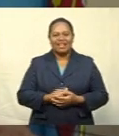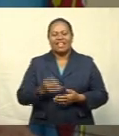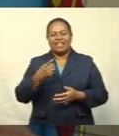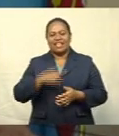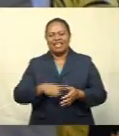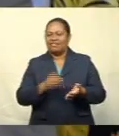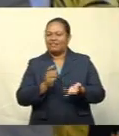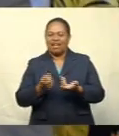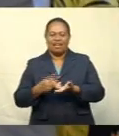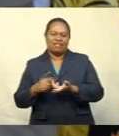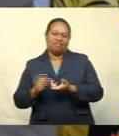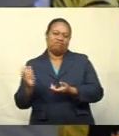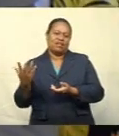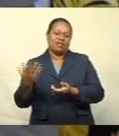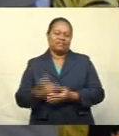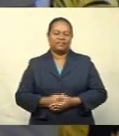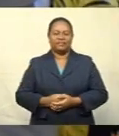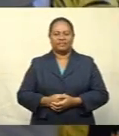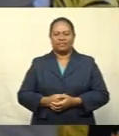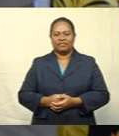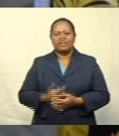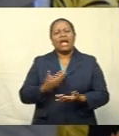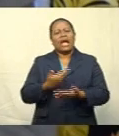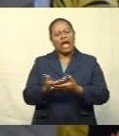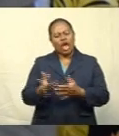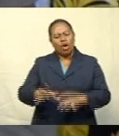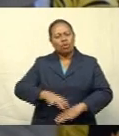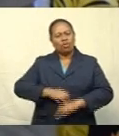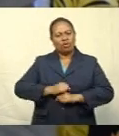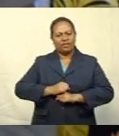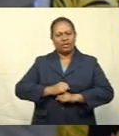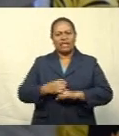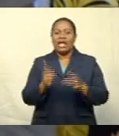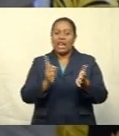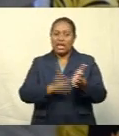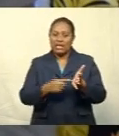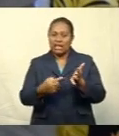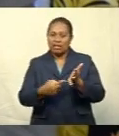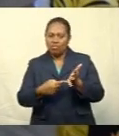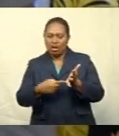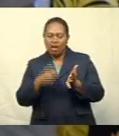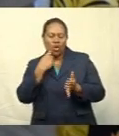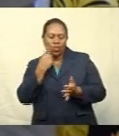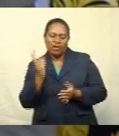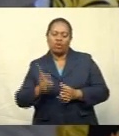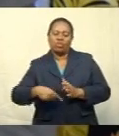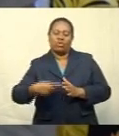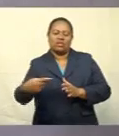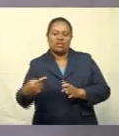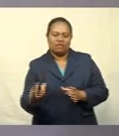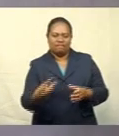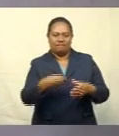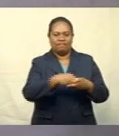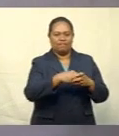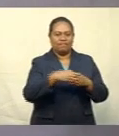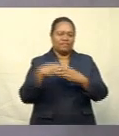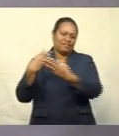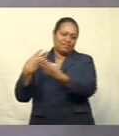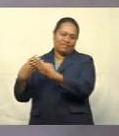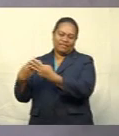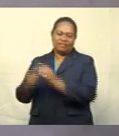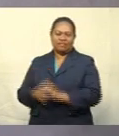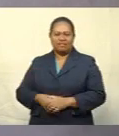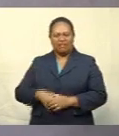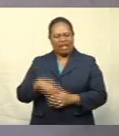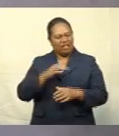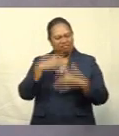Rasova. Mr. Nambua, how confident are you that Linda will remain with the party for the next general election? I don't think Honorable Tambo